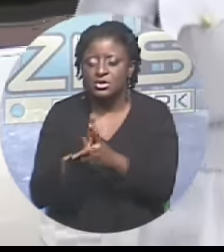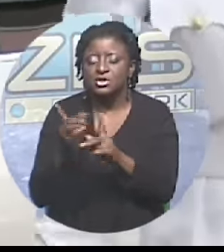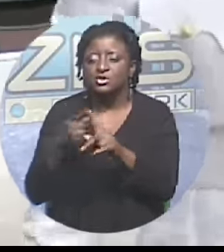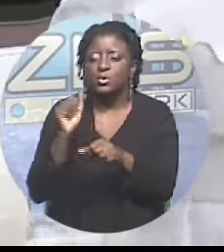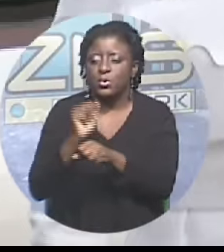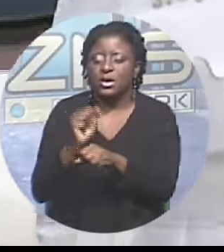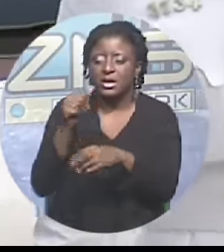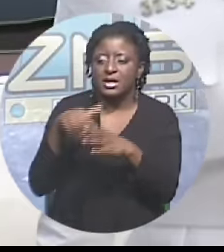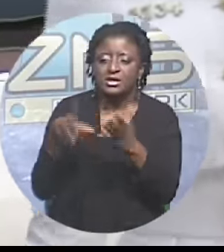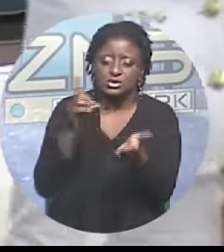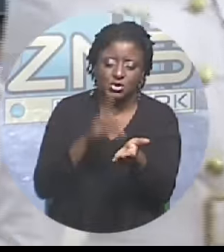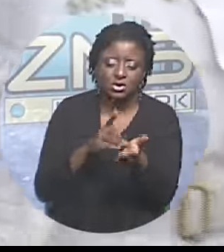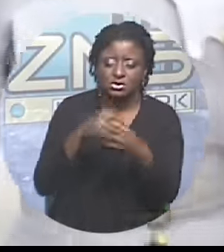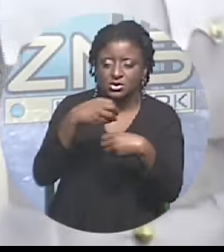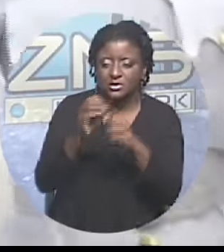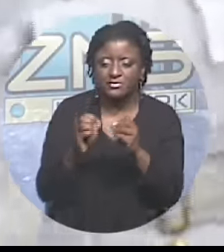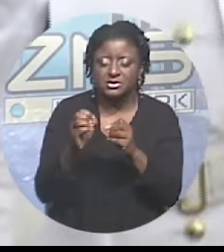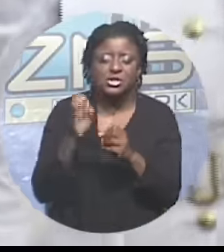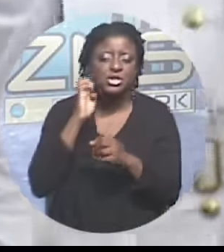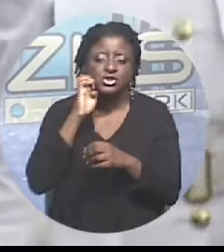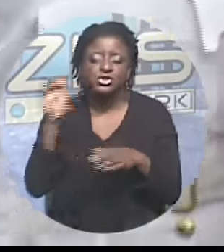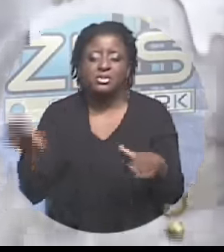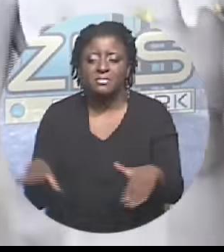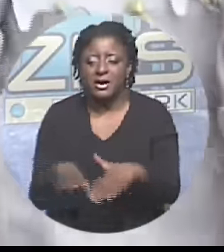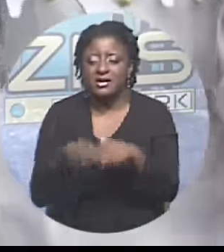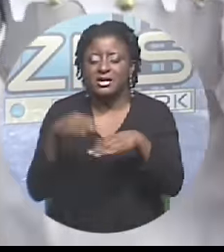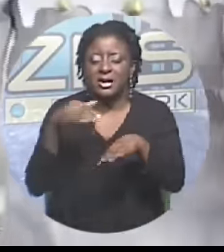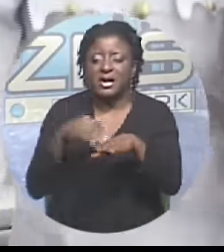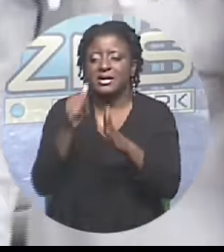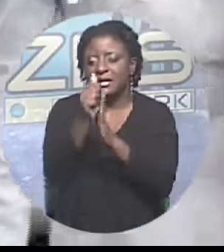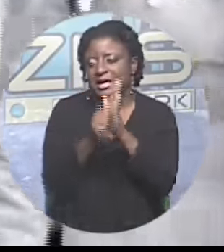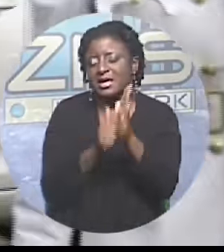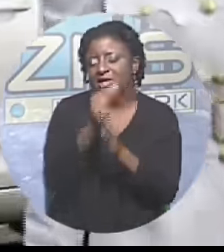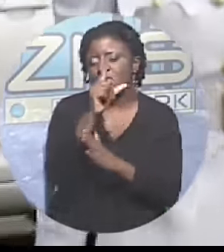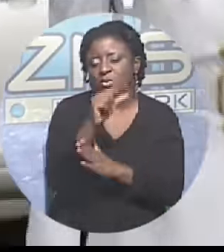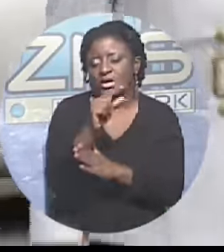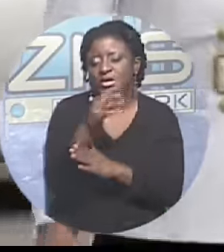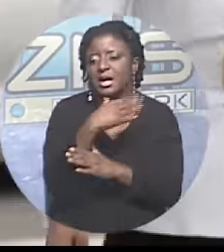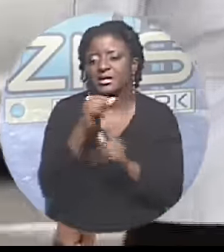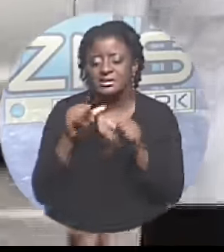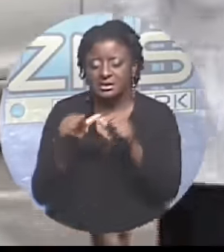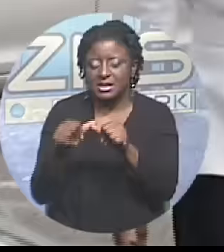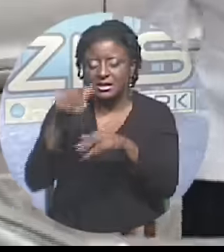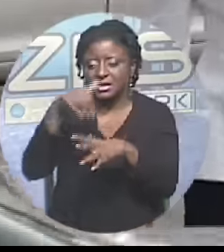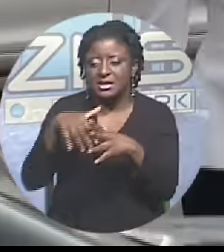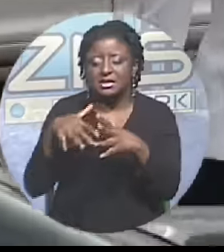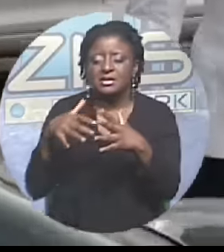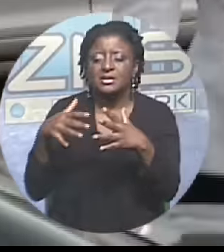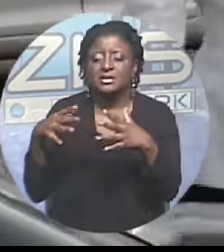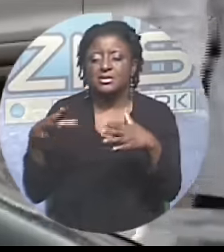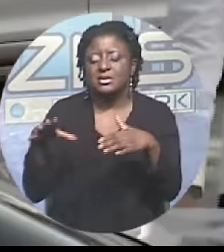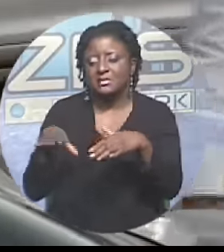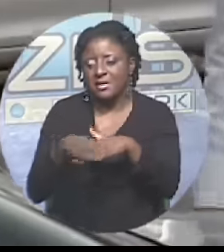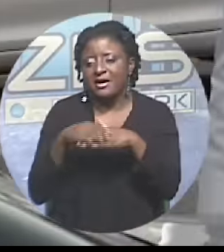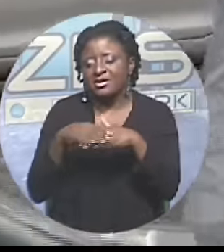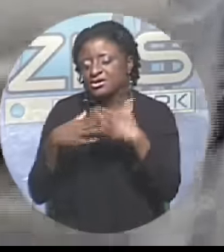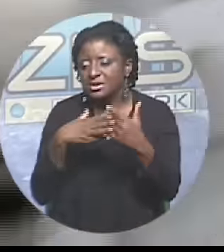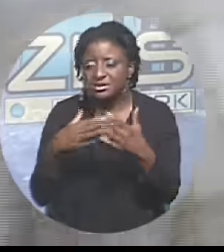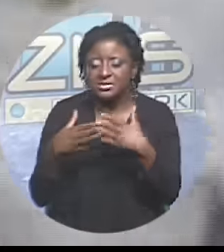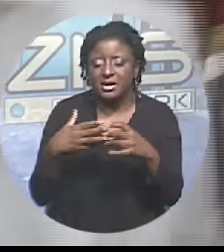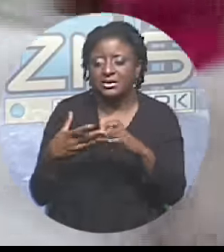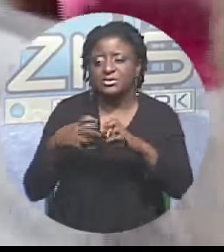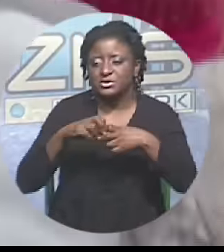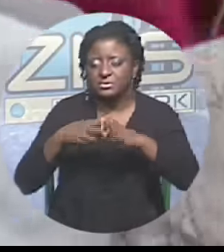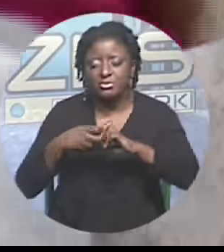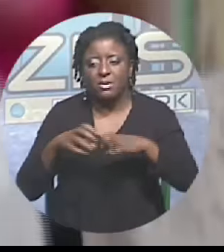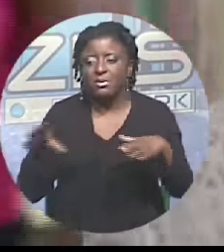officer noted that Vasili got married at the age of 20 and remained in the marriage, although it was tempestuous, strange, and abusive